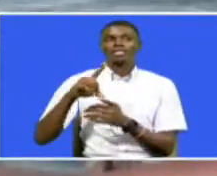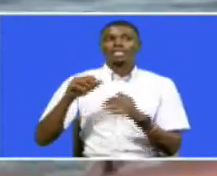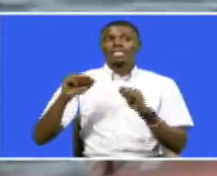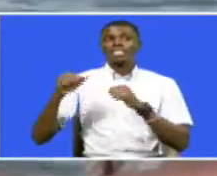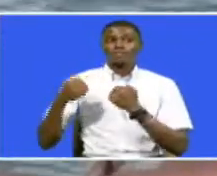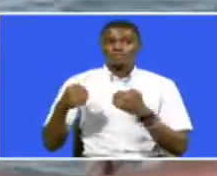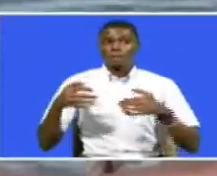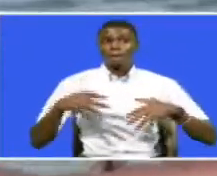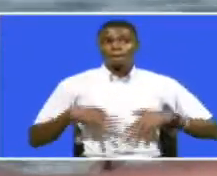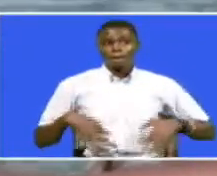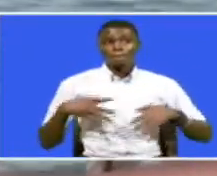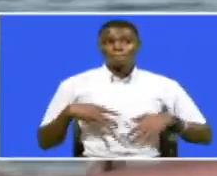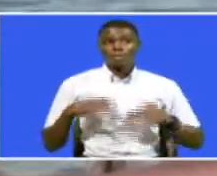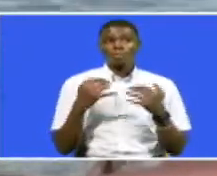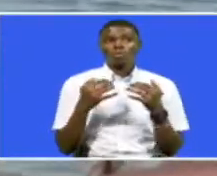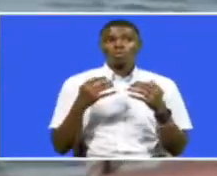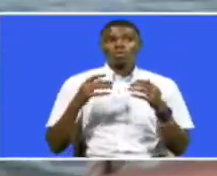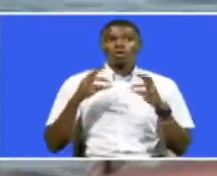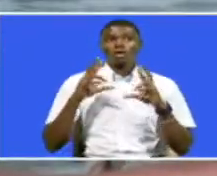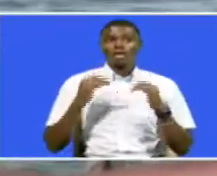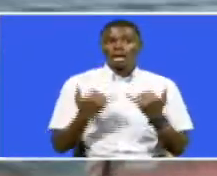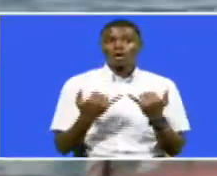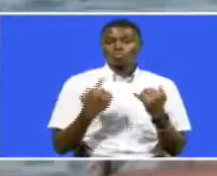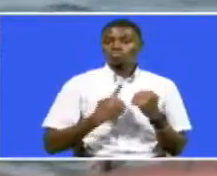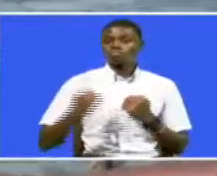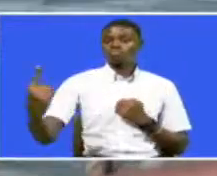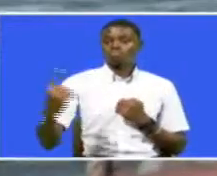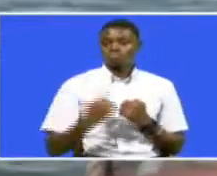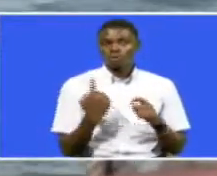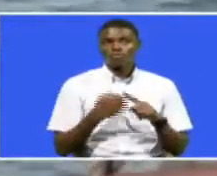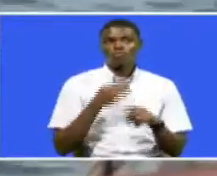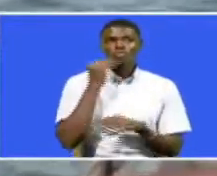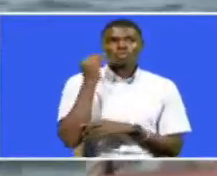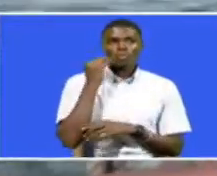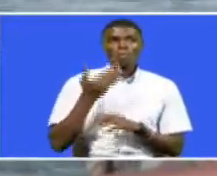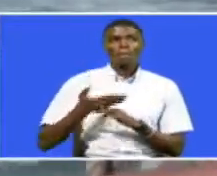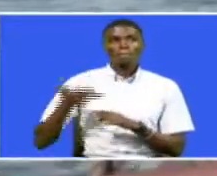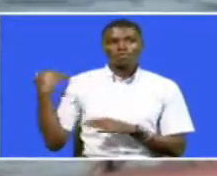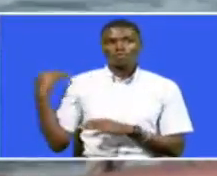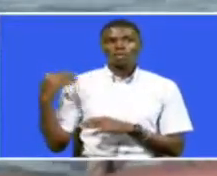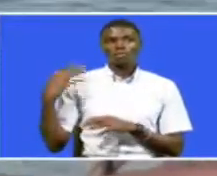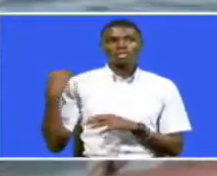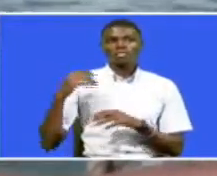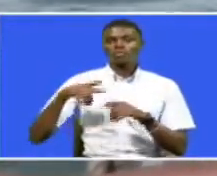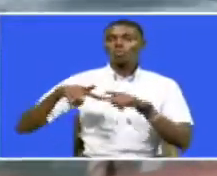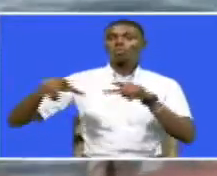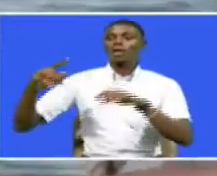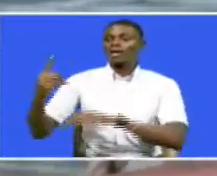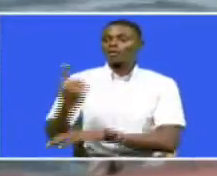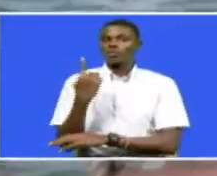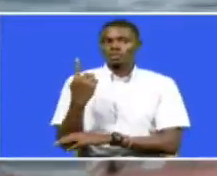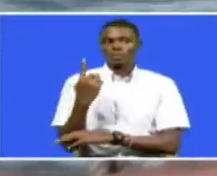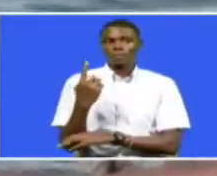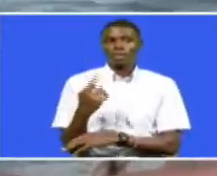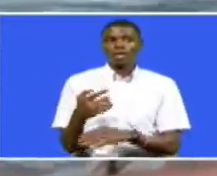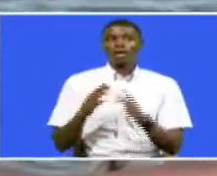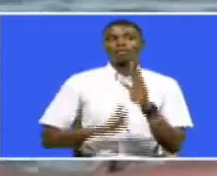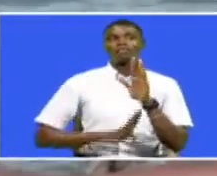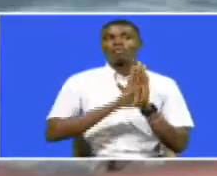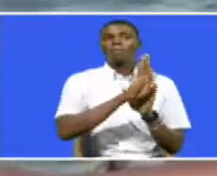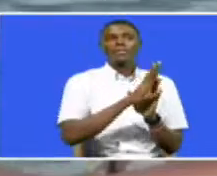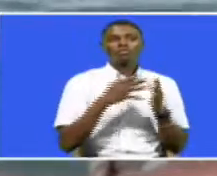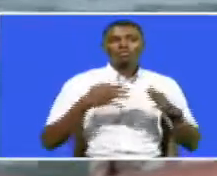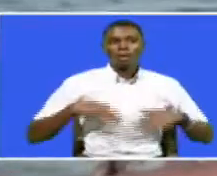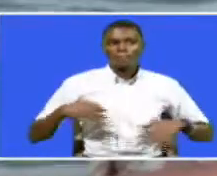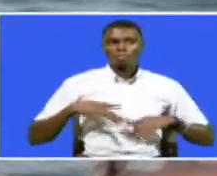people now commuting from home. Unlike before, they had to live in the mainland. So the development